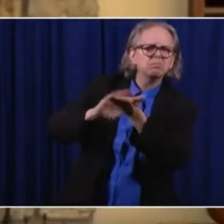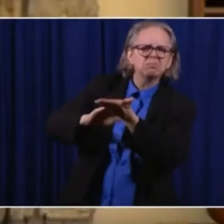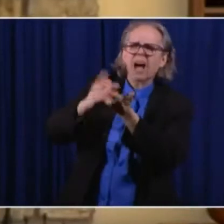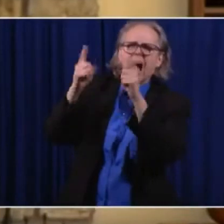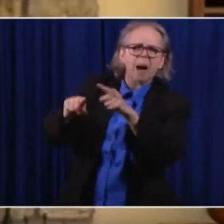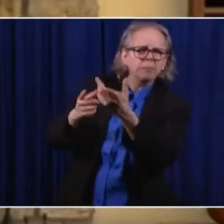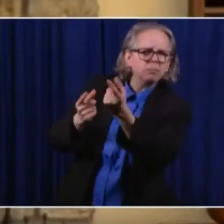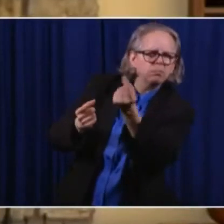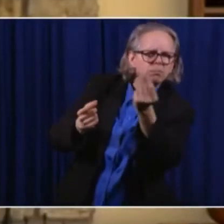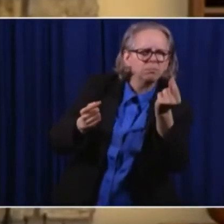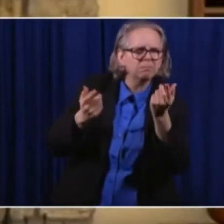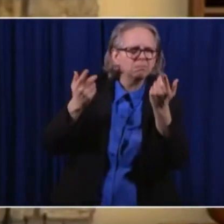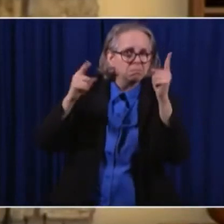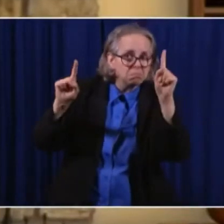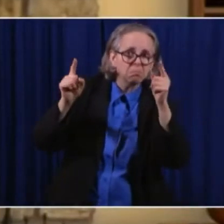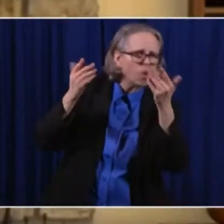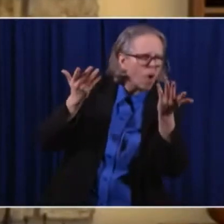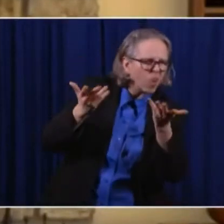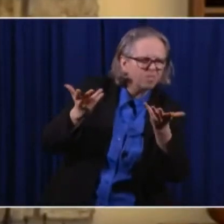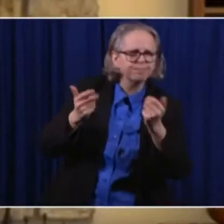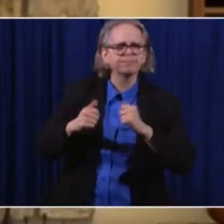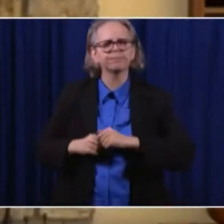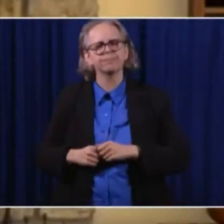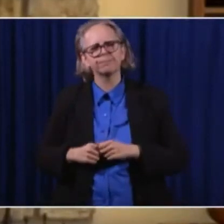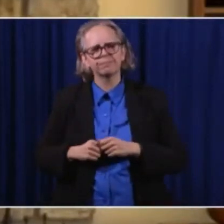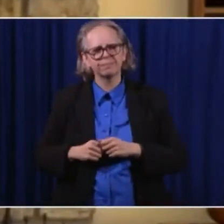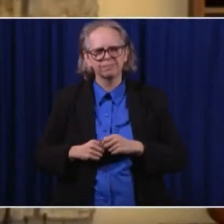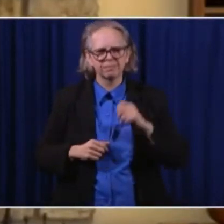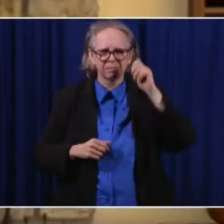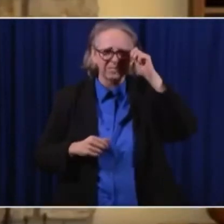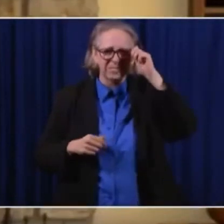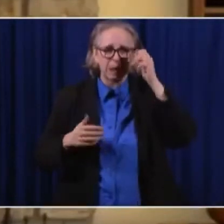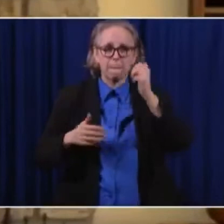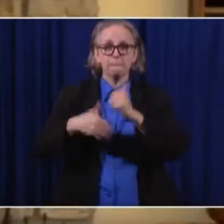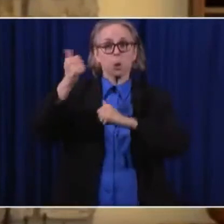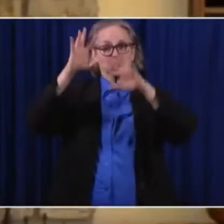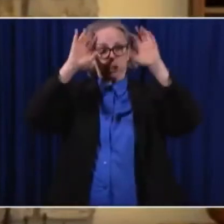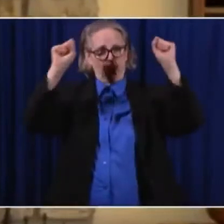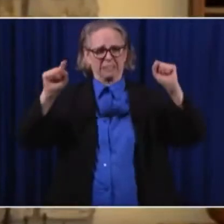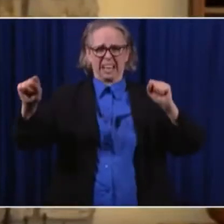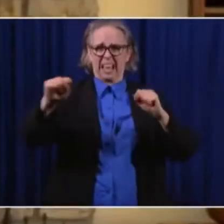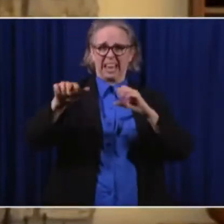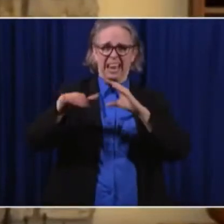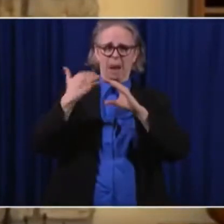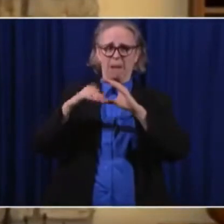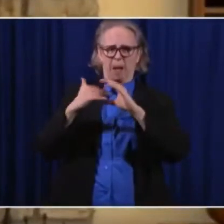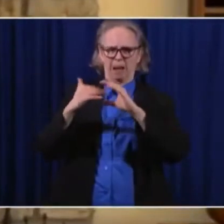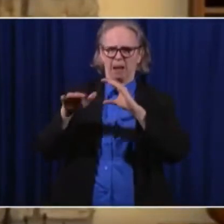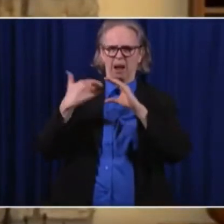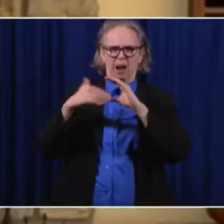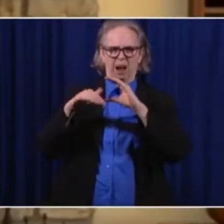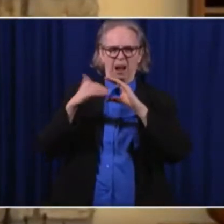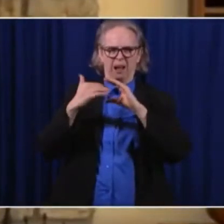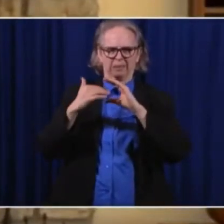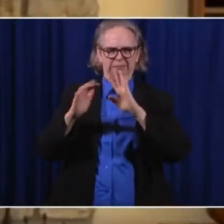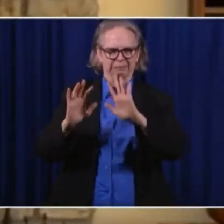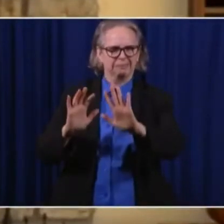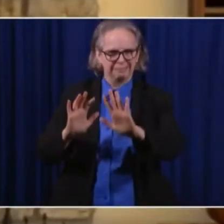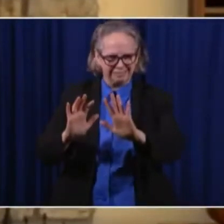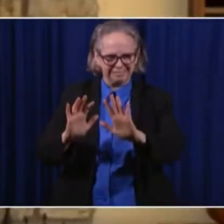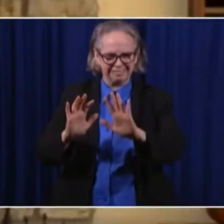talk to a lot of them. I think most of them have my email, and I'm getting input from them. But